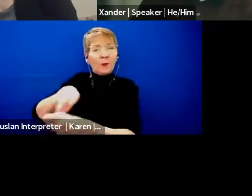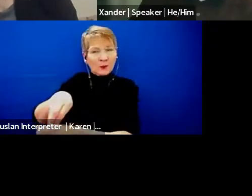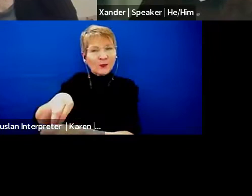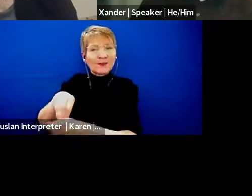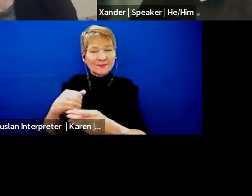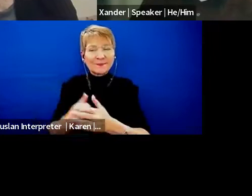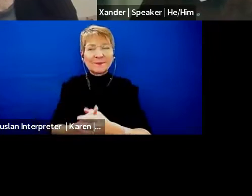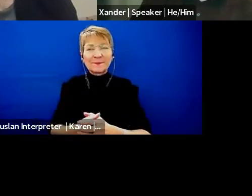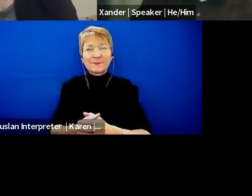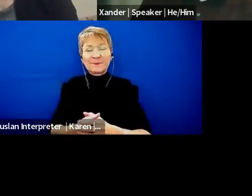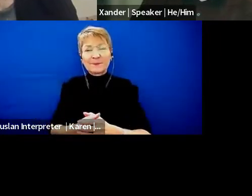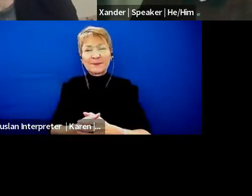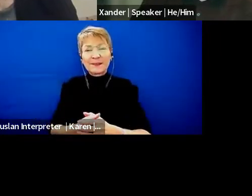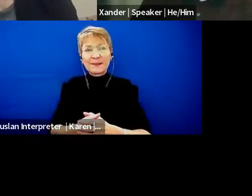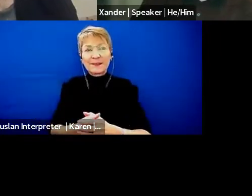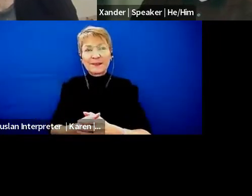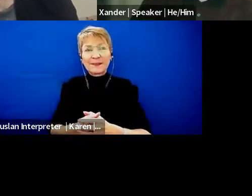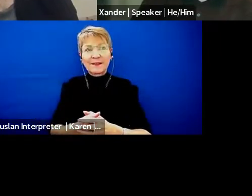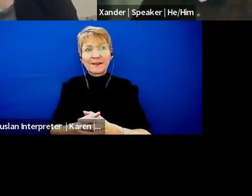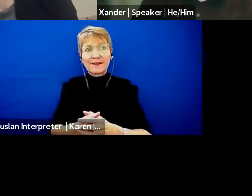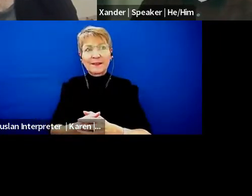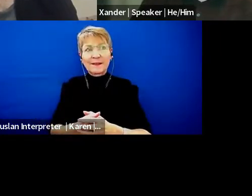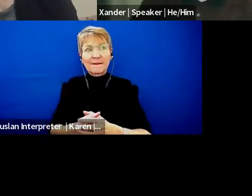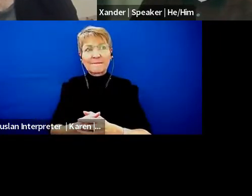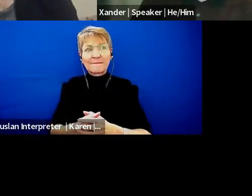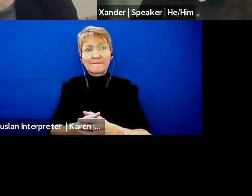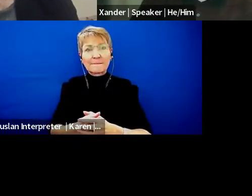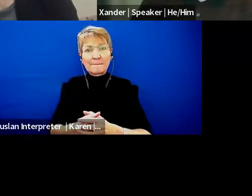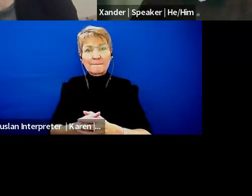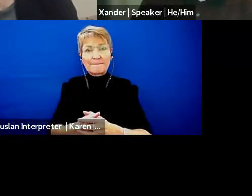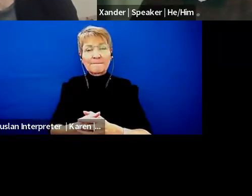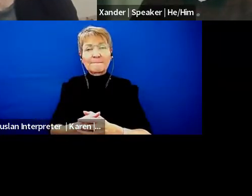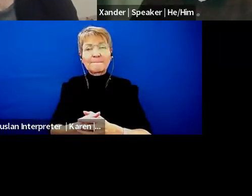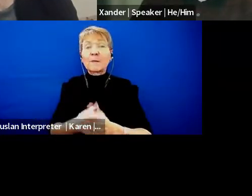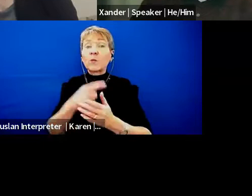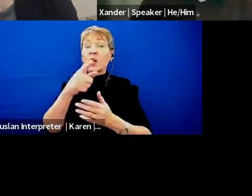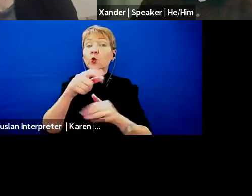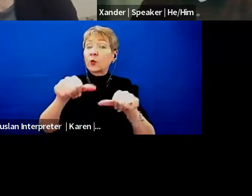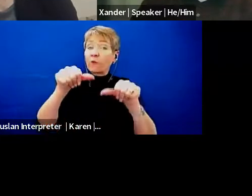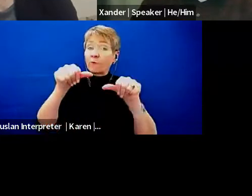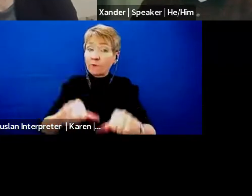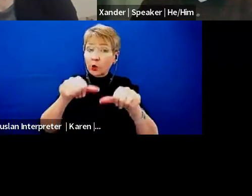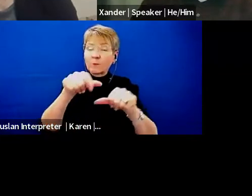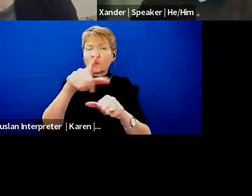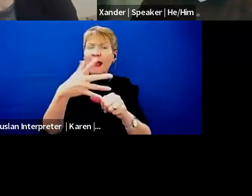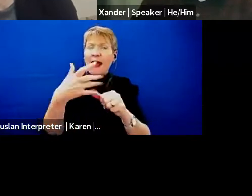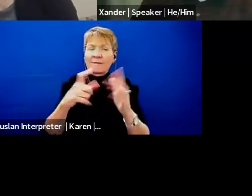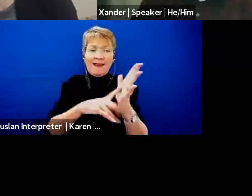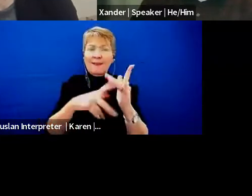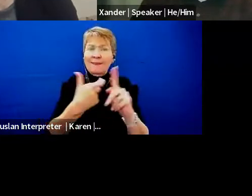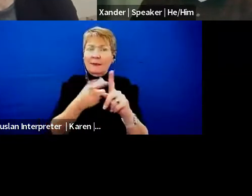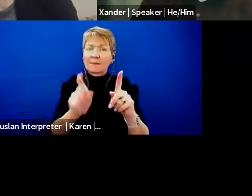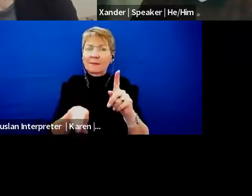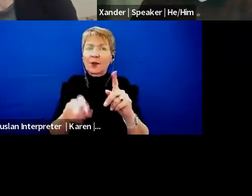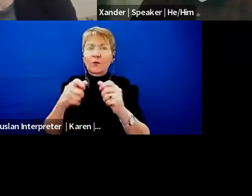You will have received, as part of your confirmation, a link to the slides and the worksheet for today,